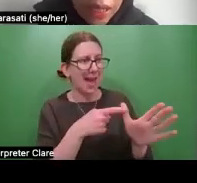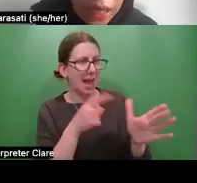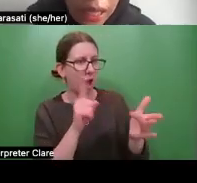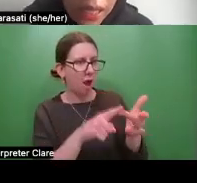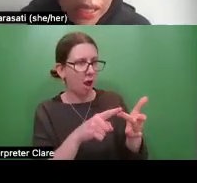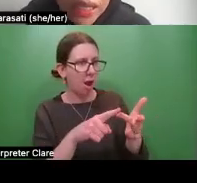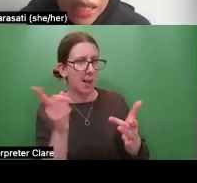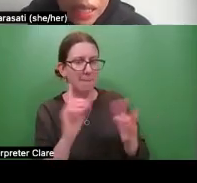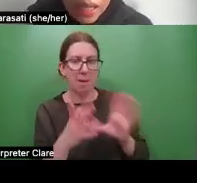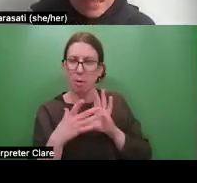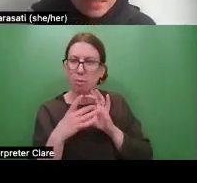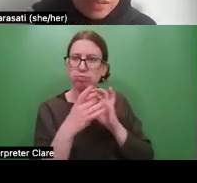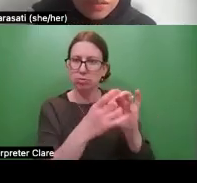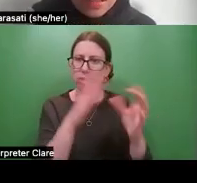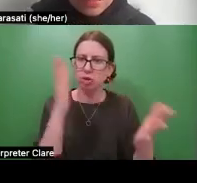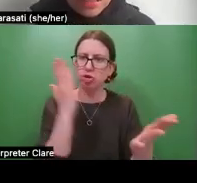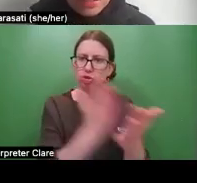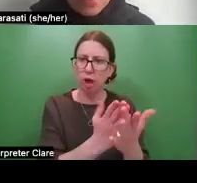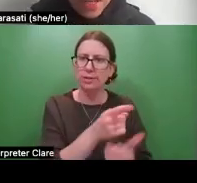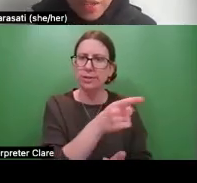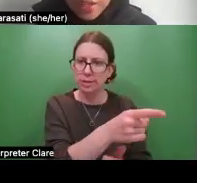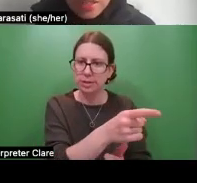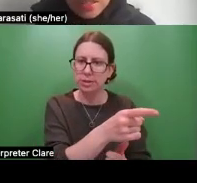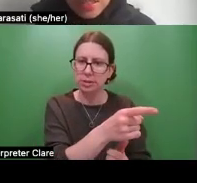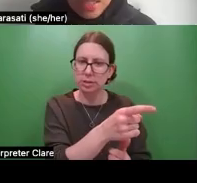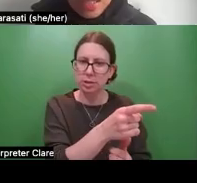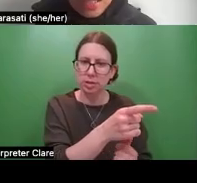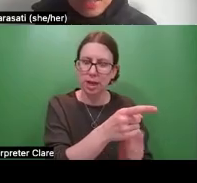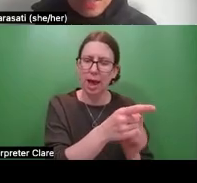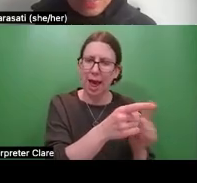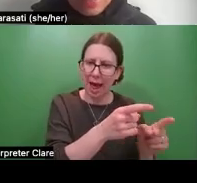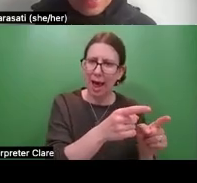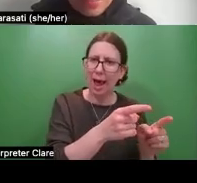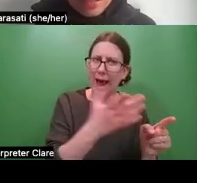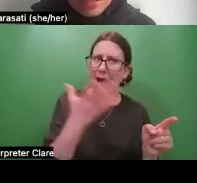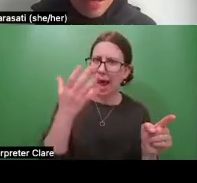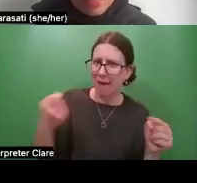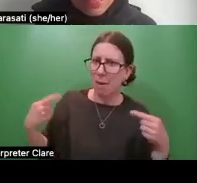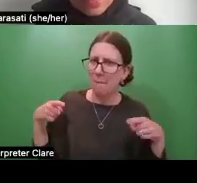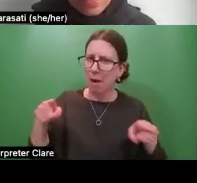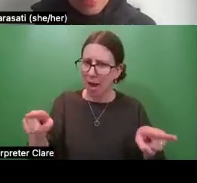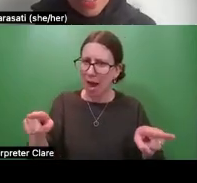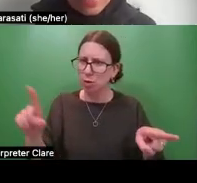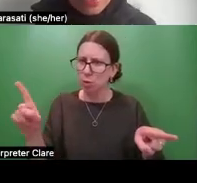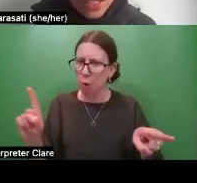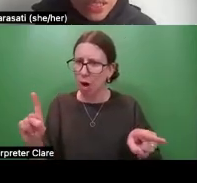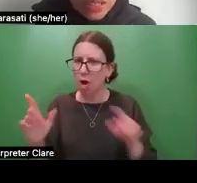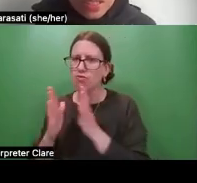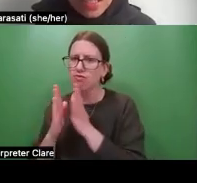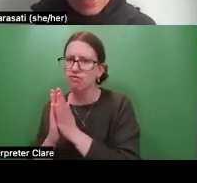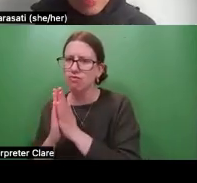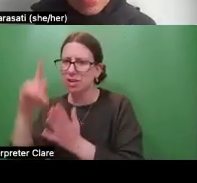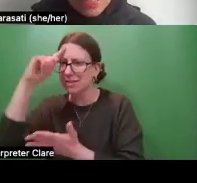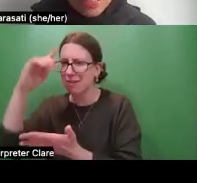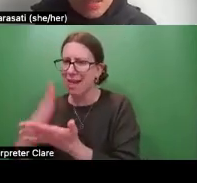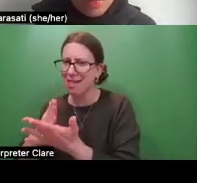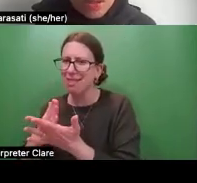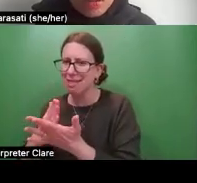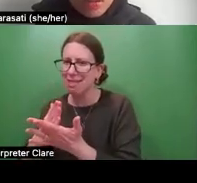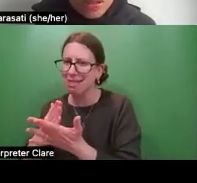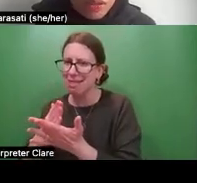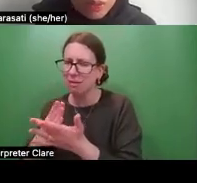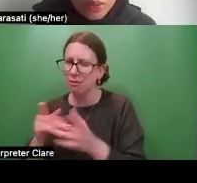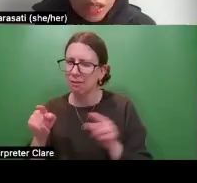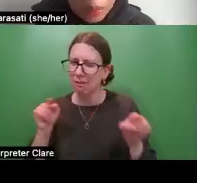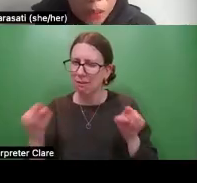interaction with AI and religious faith. And these parallels are quite striking, especially as someone